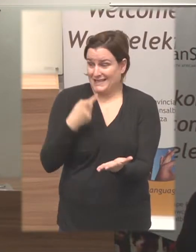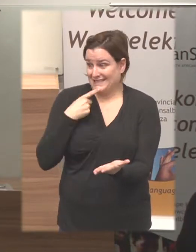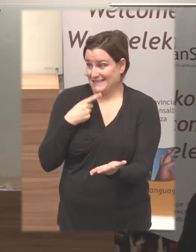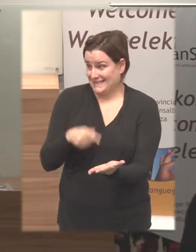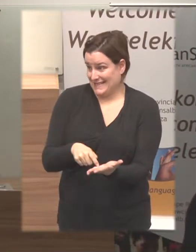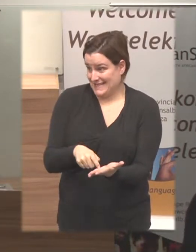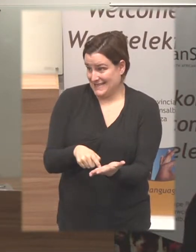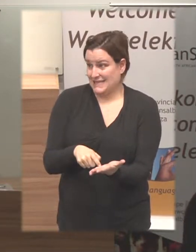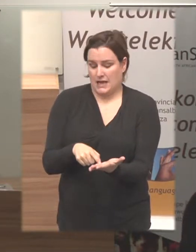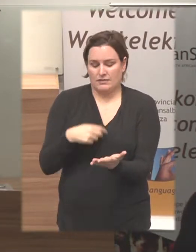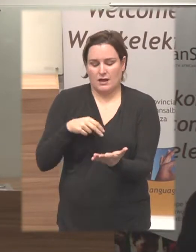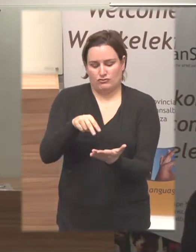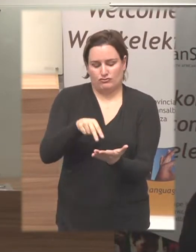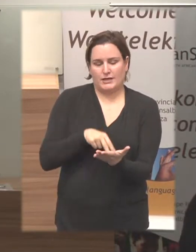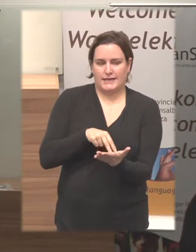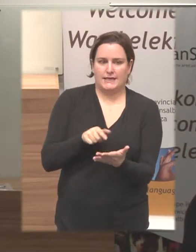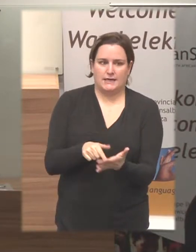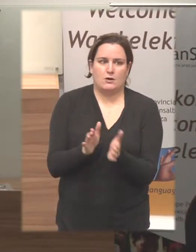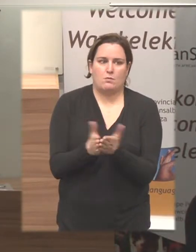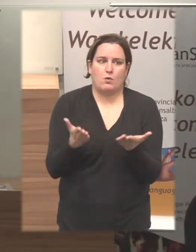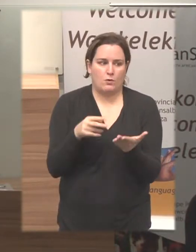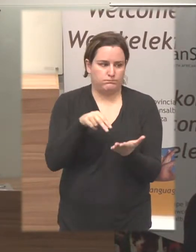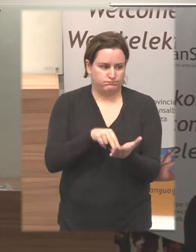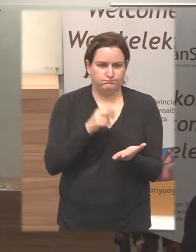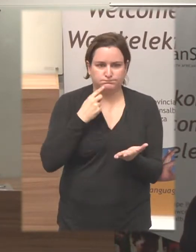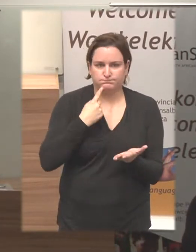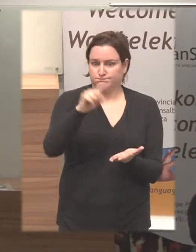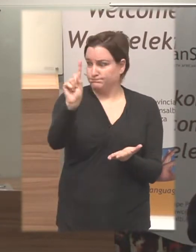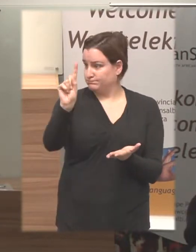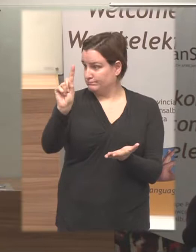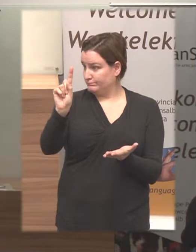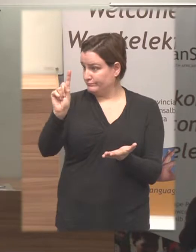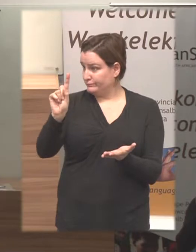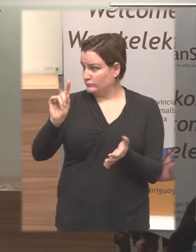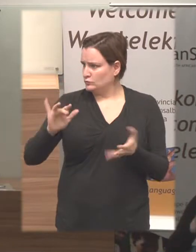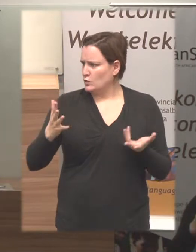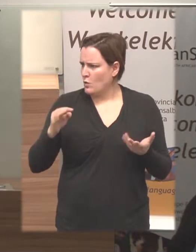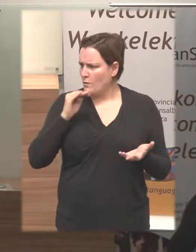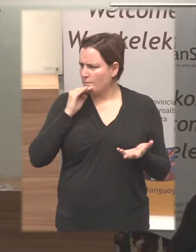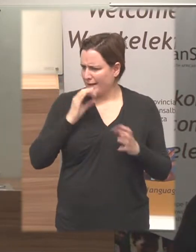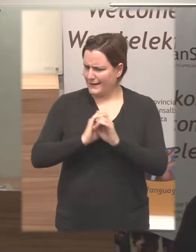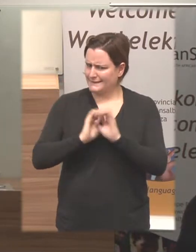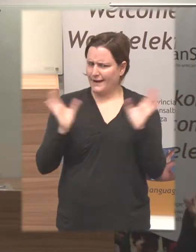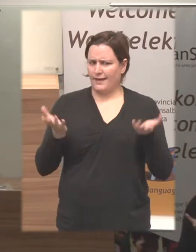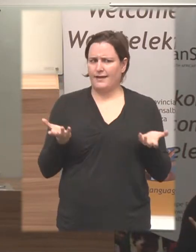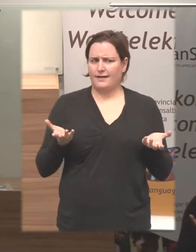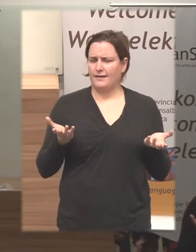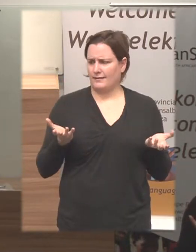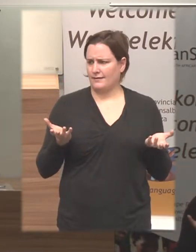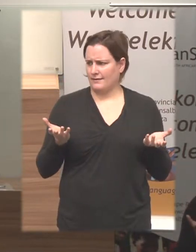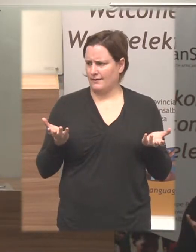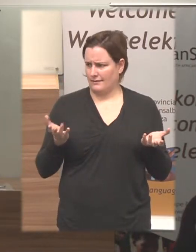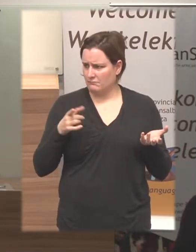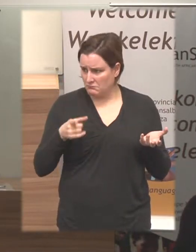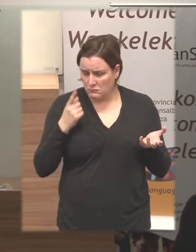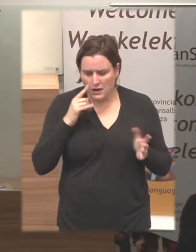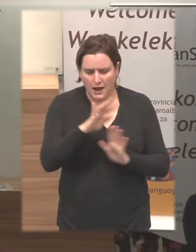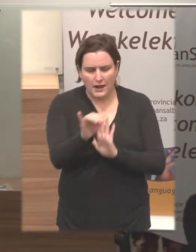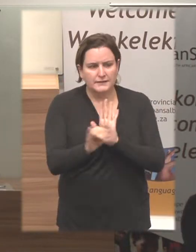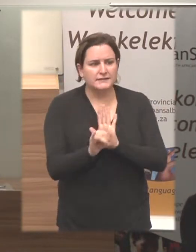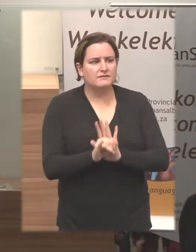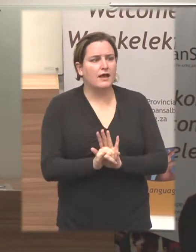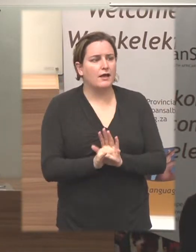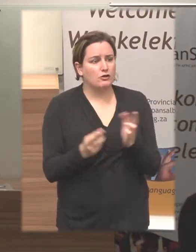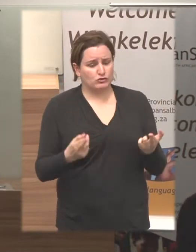and then reading from the textbook, right? So it's fairly clear, I think, to identify the resources that are